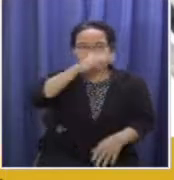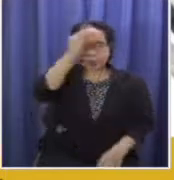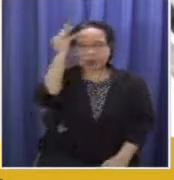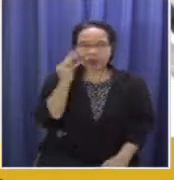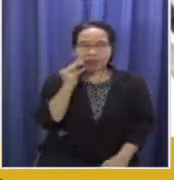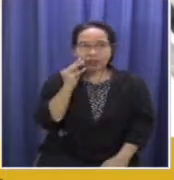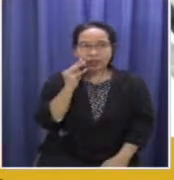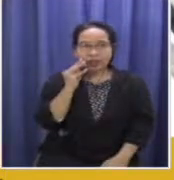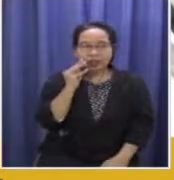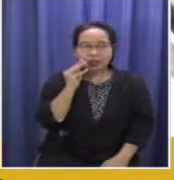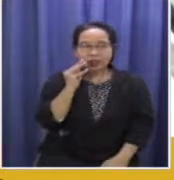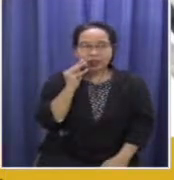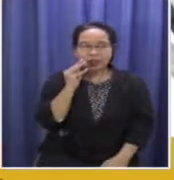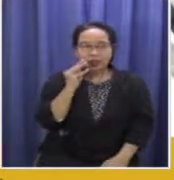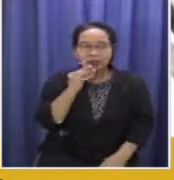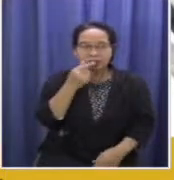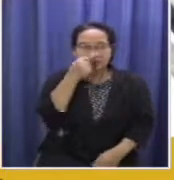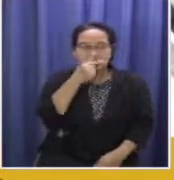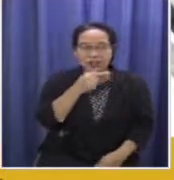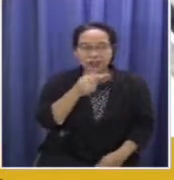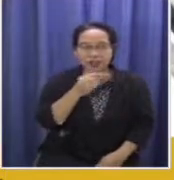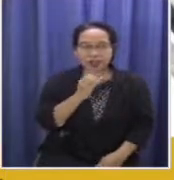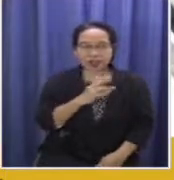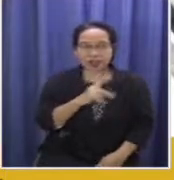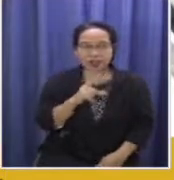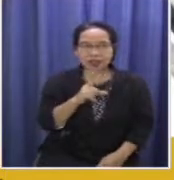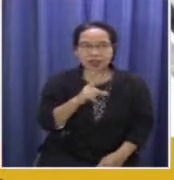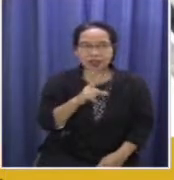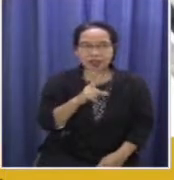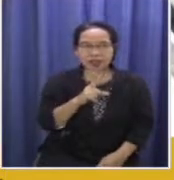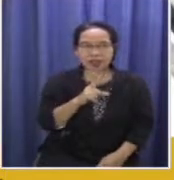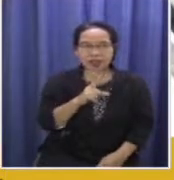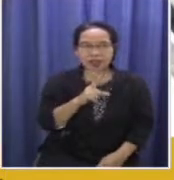Mary? In the Greek interlinear,